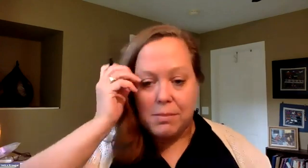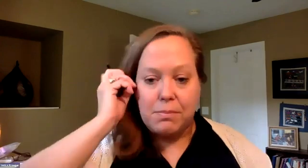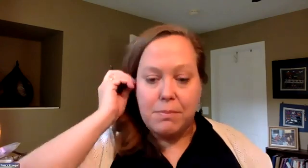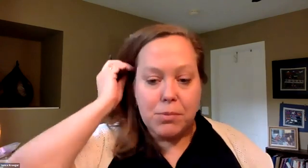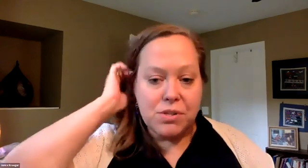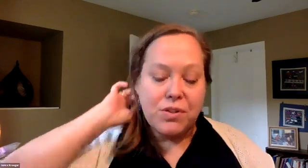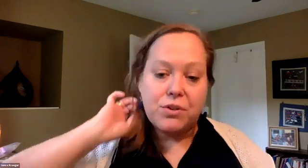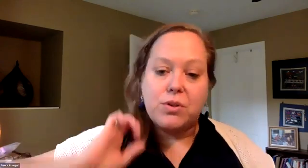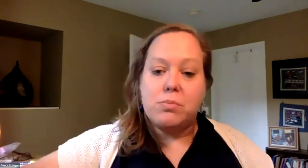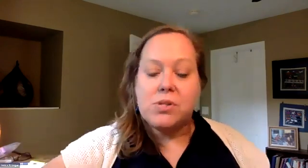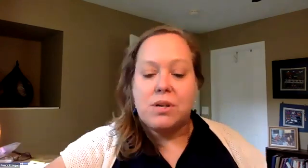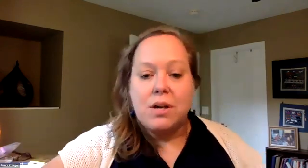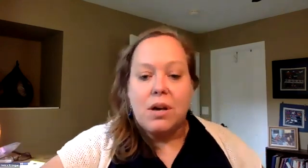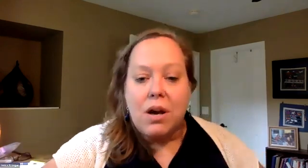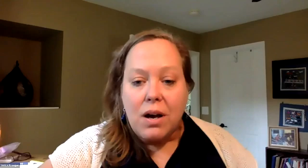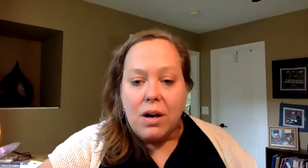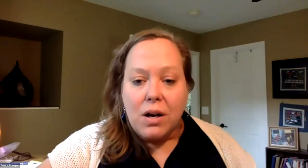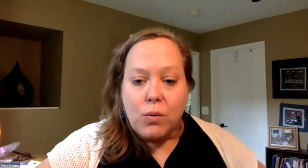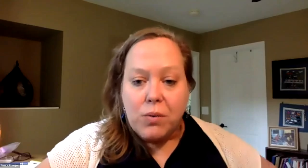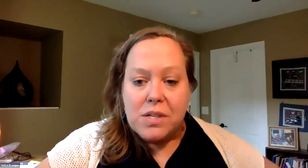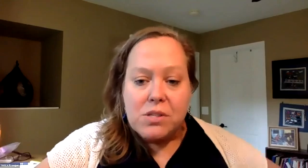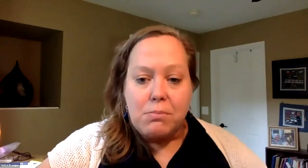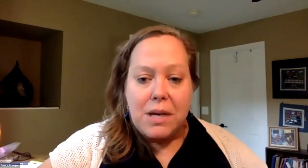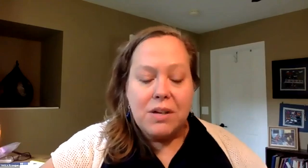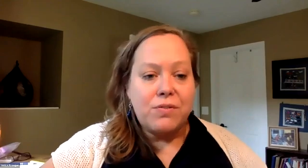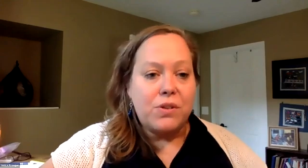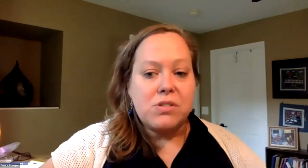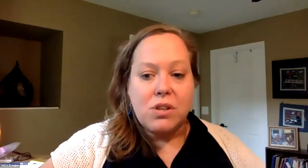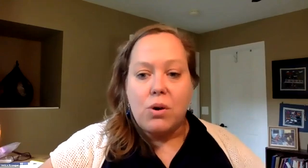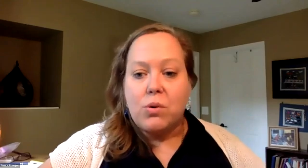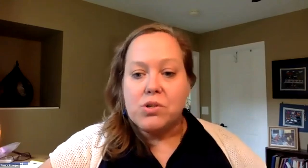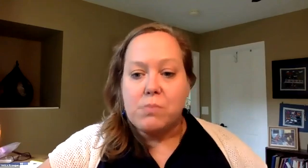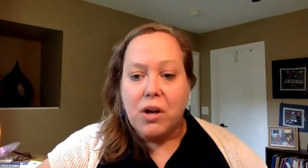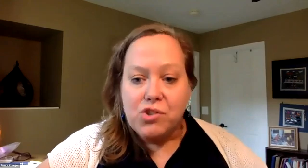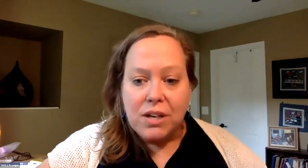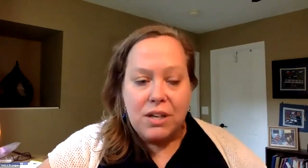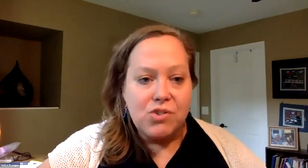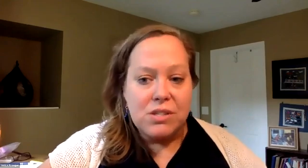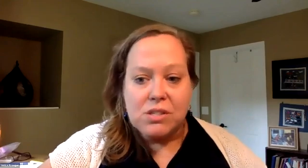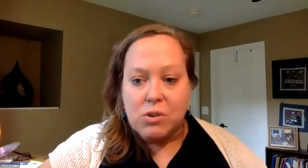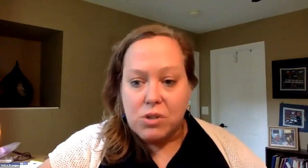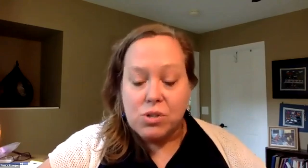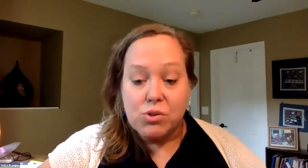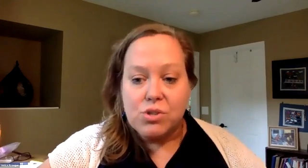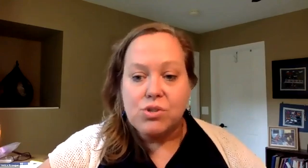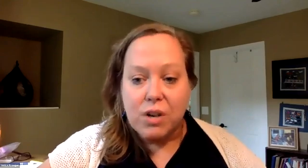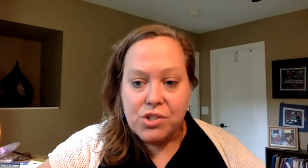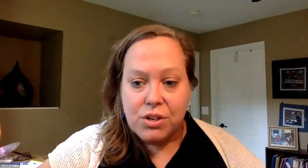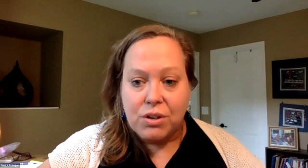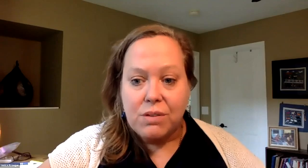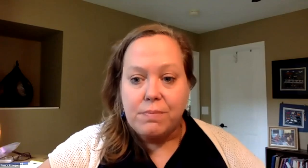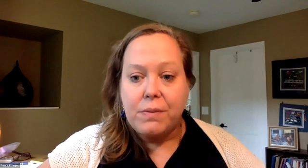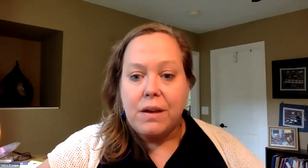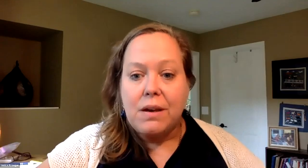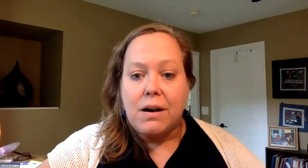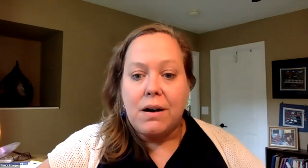various members of the groups, what recent meaningful, slow, or small change in social